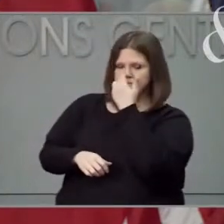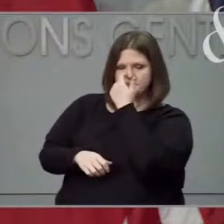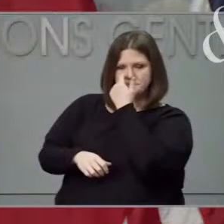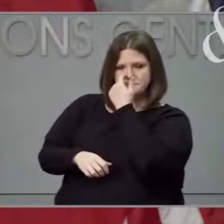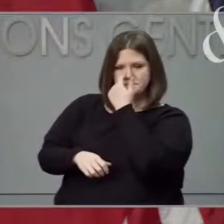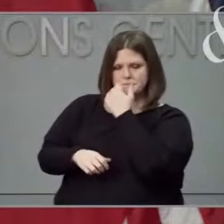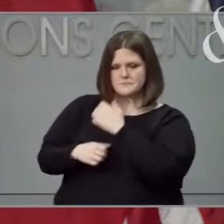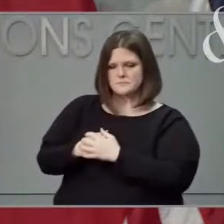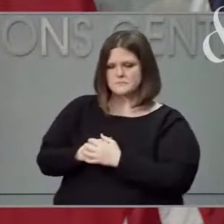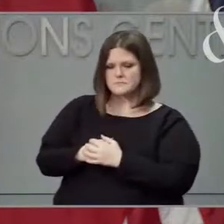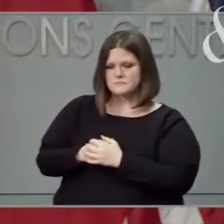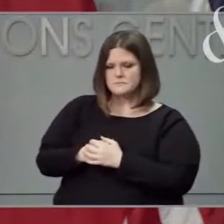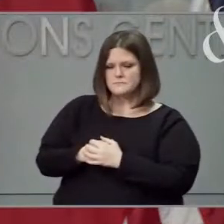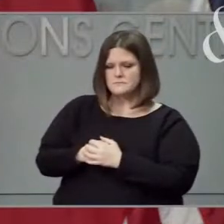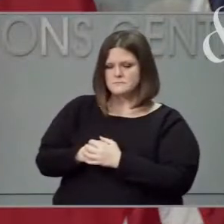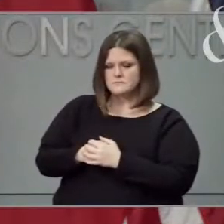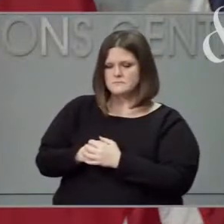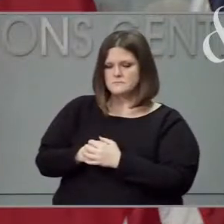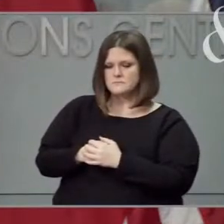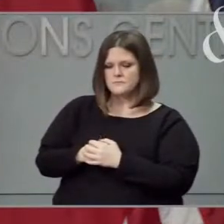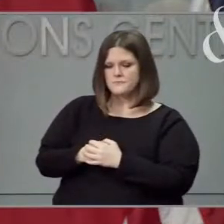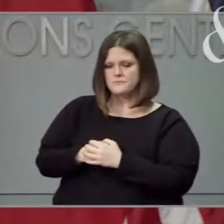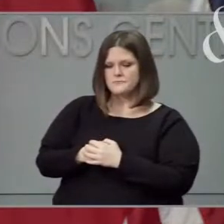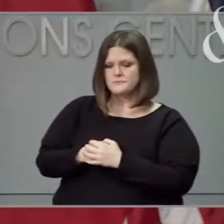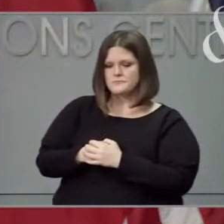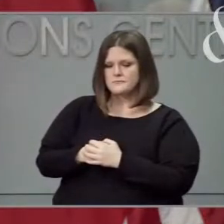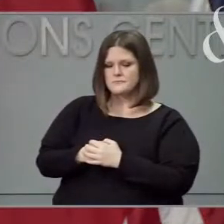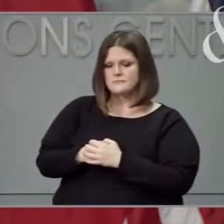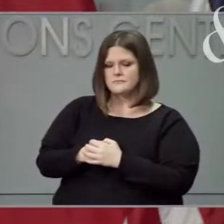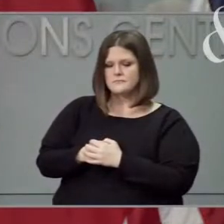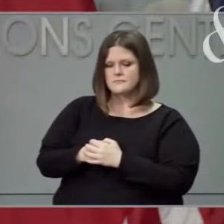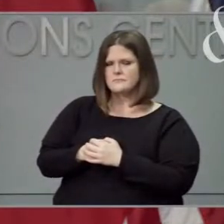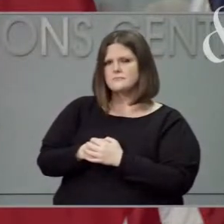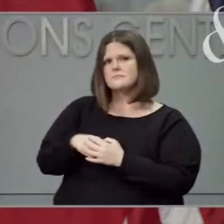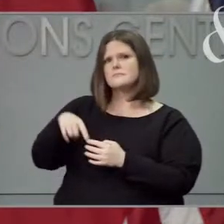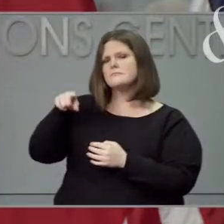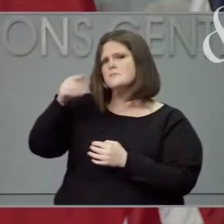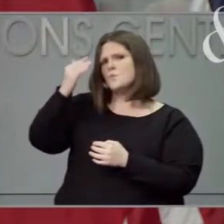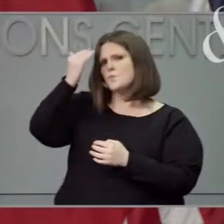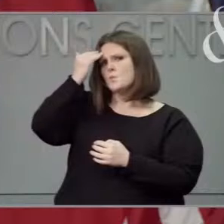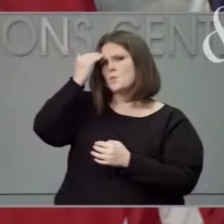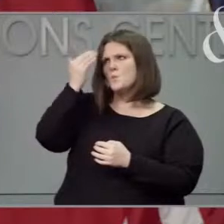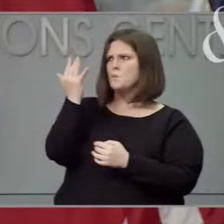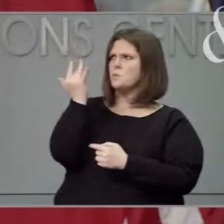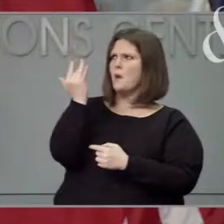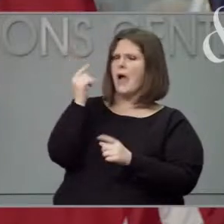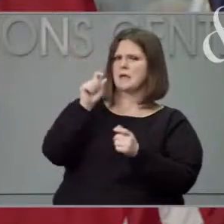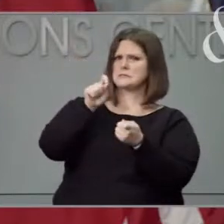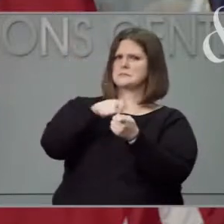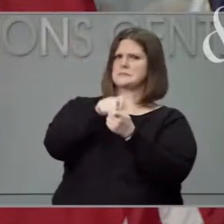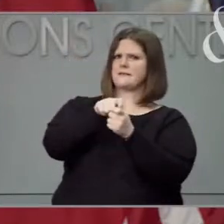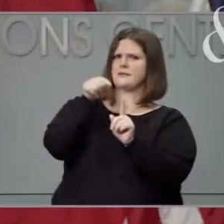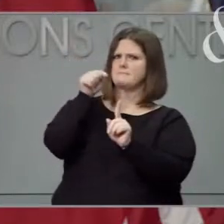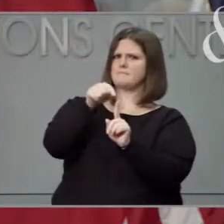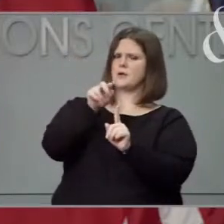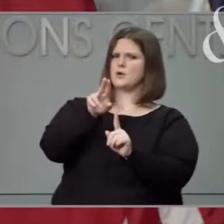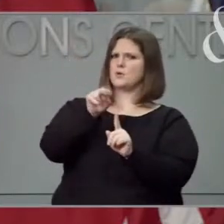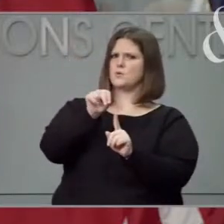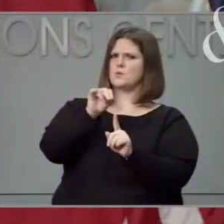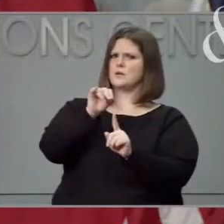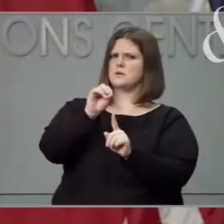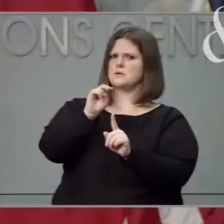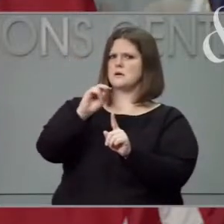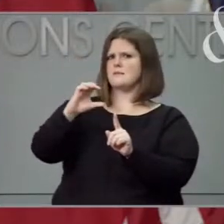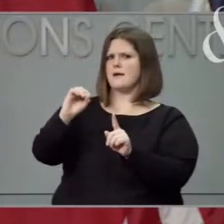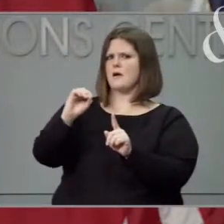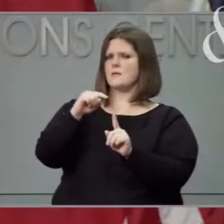have any indication how this happened in Union County?